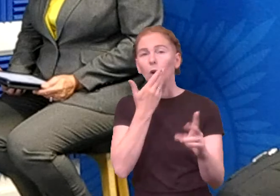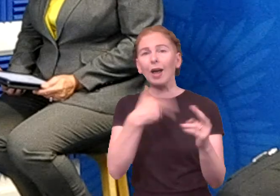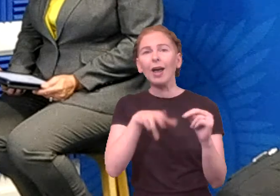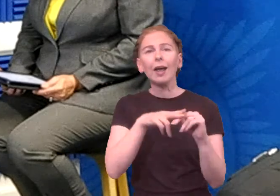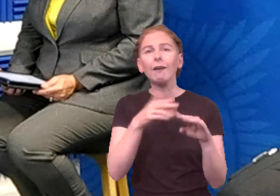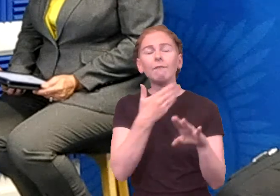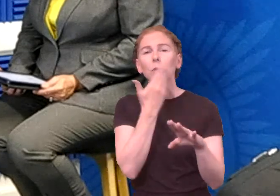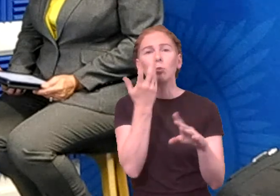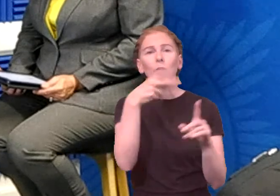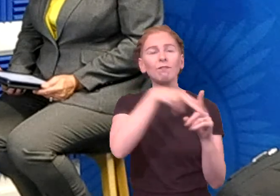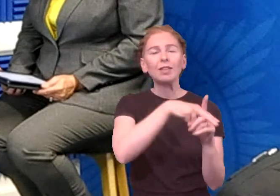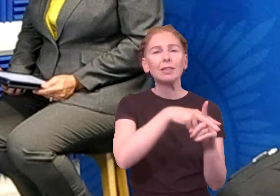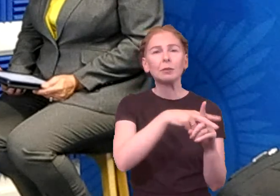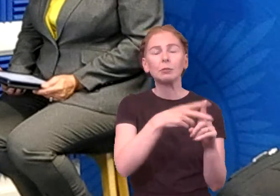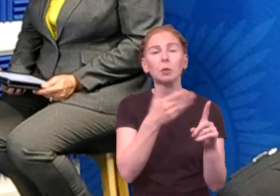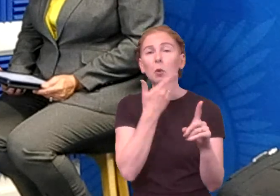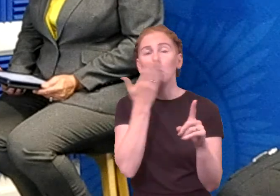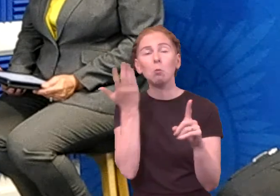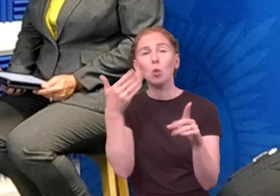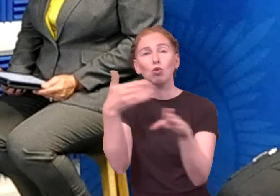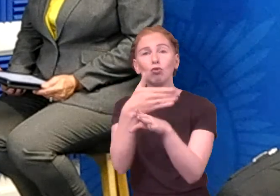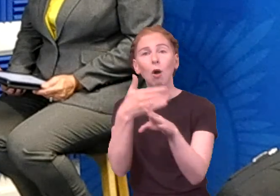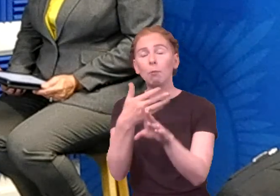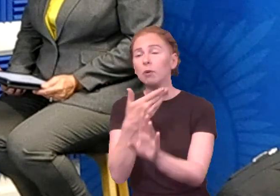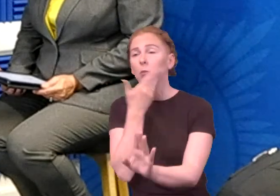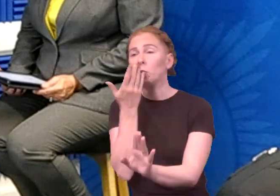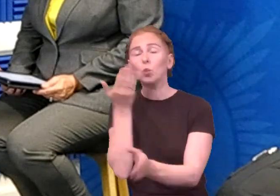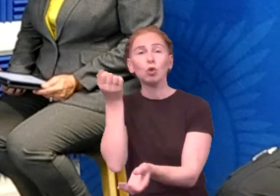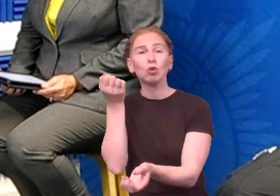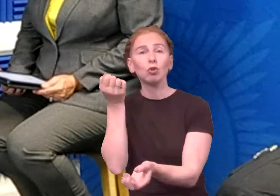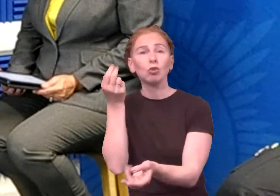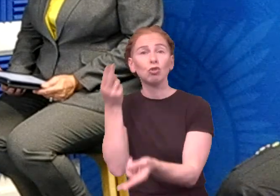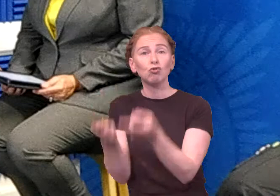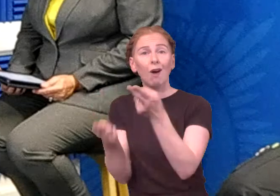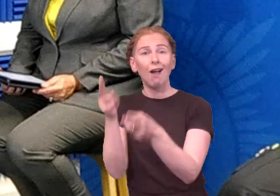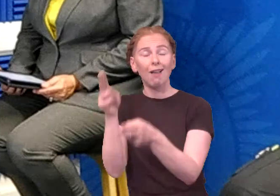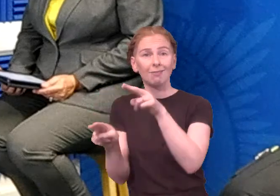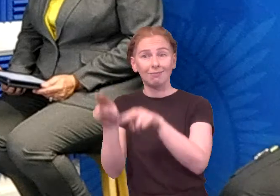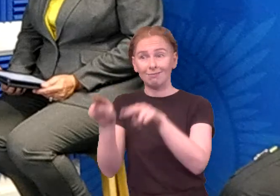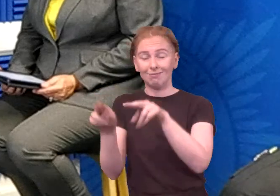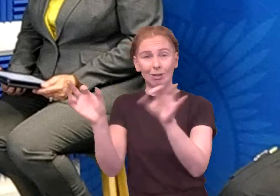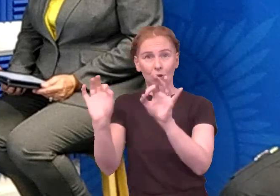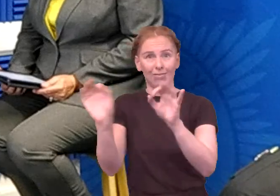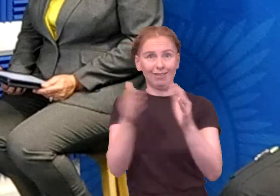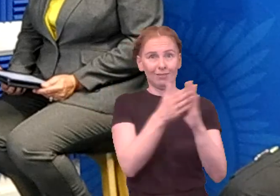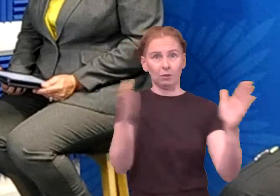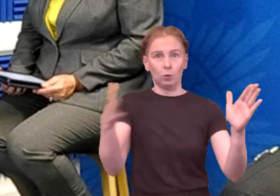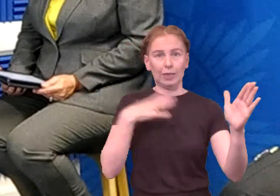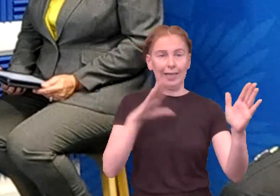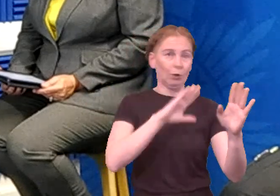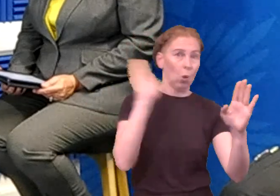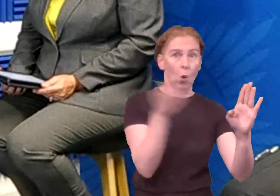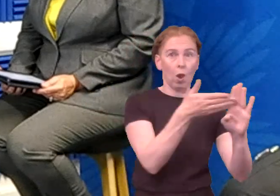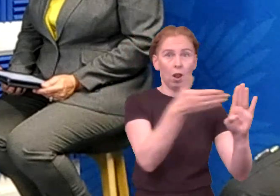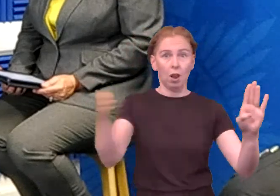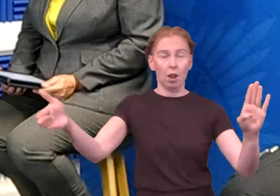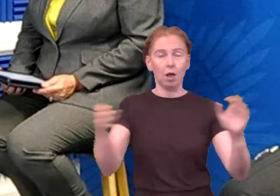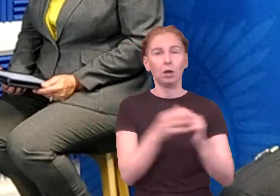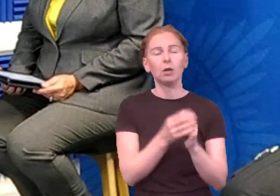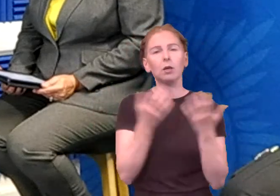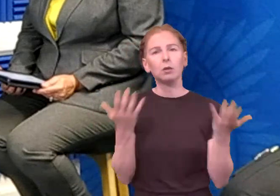recently is that continued support, which is tailored to the individuals, certainly helped